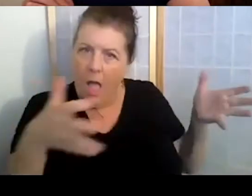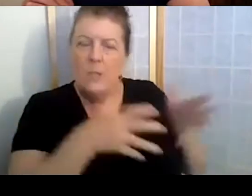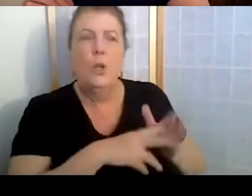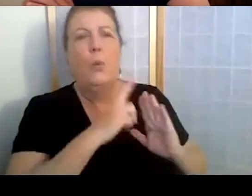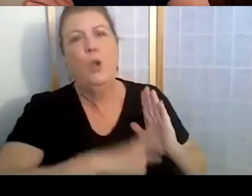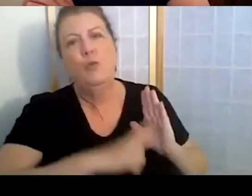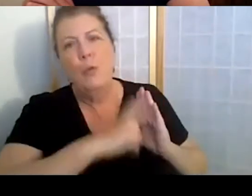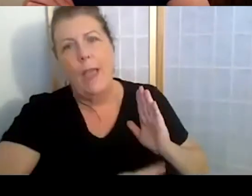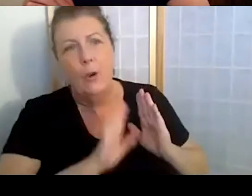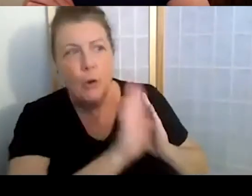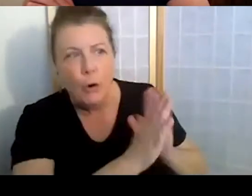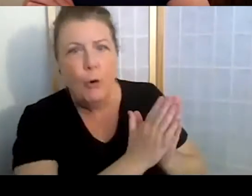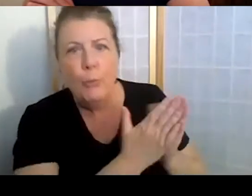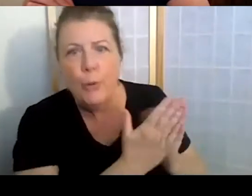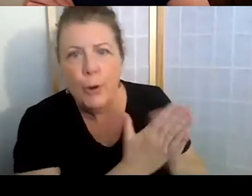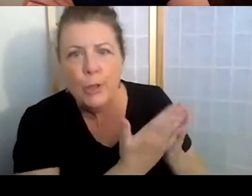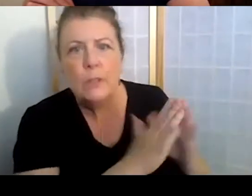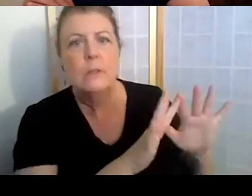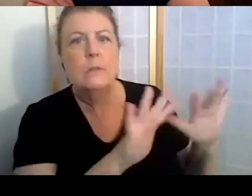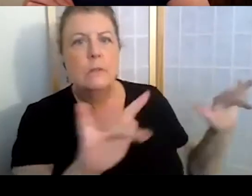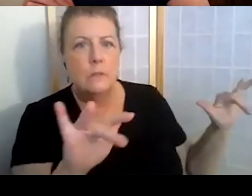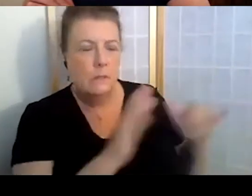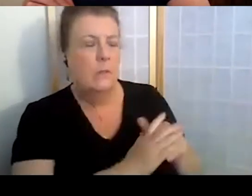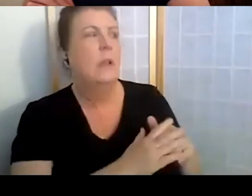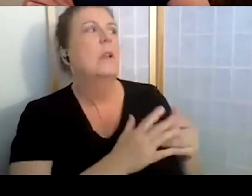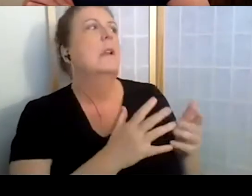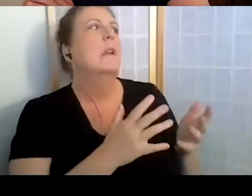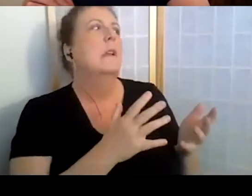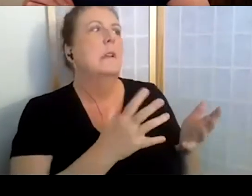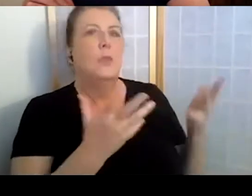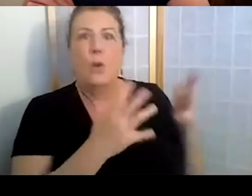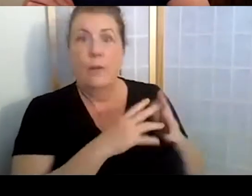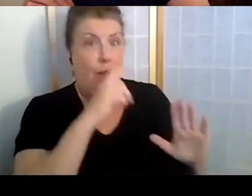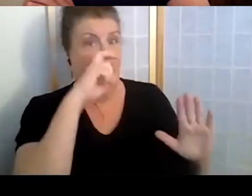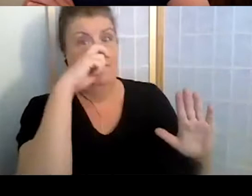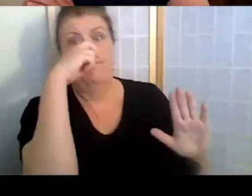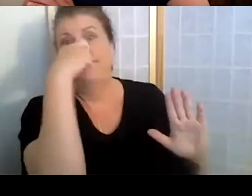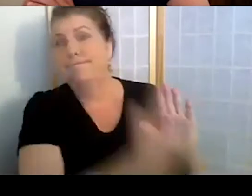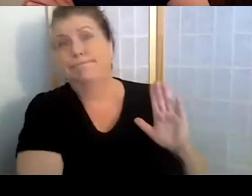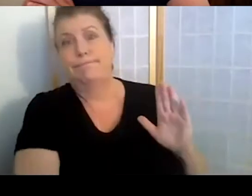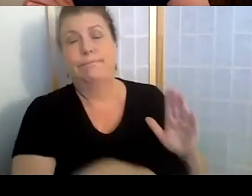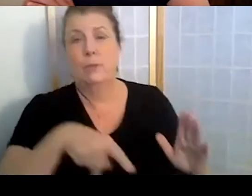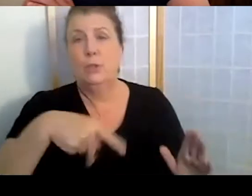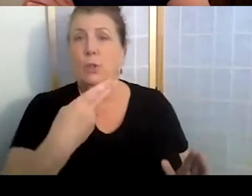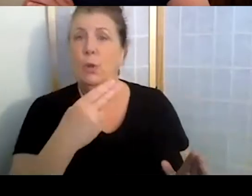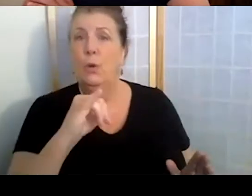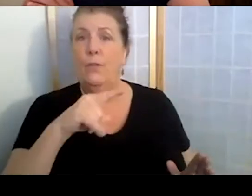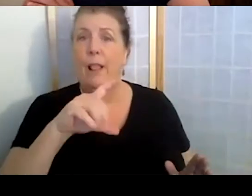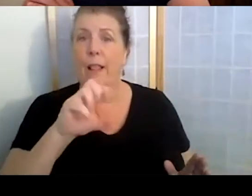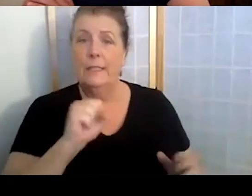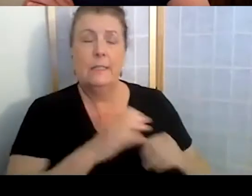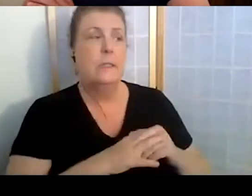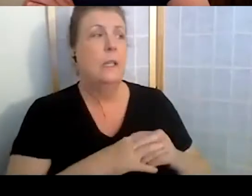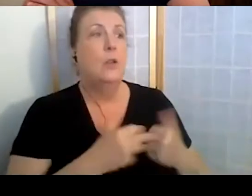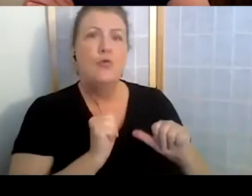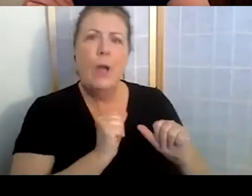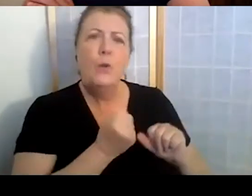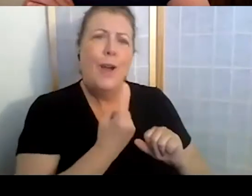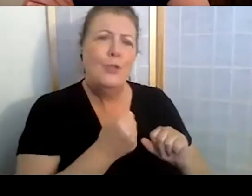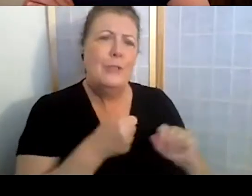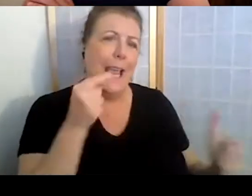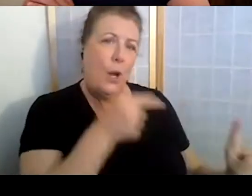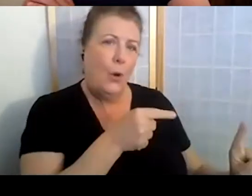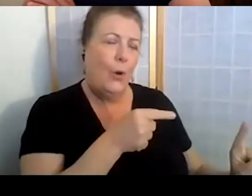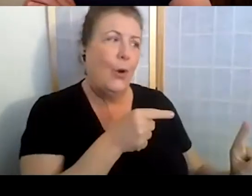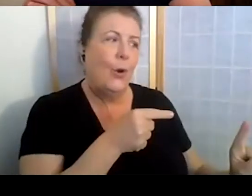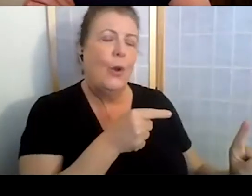books and stuff like that, and just sort of like dove in there in a way to try to understand her. But I think that also,